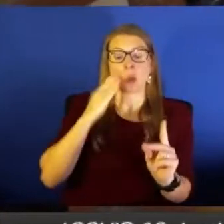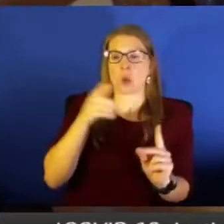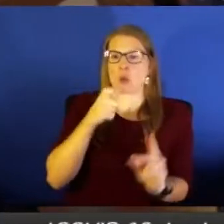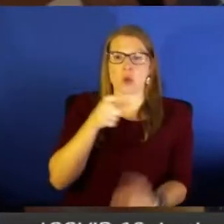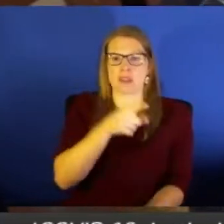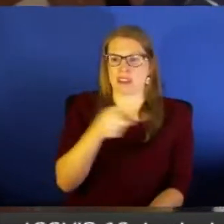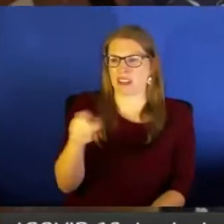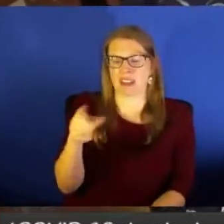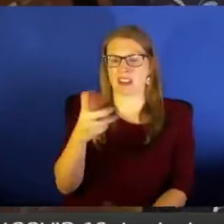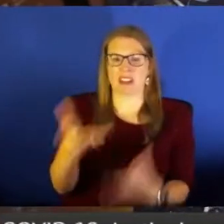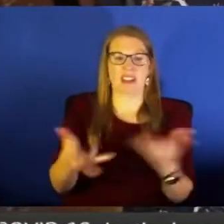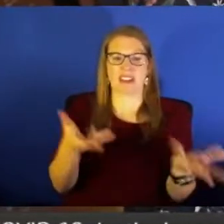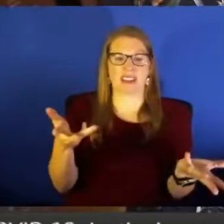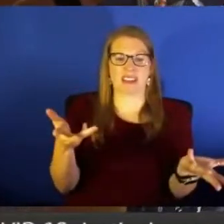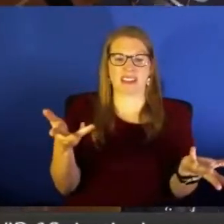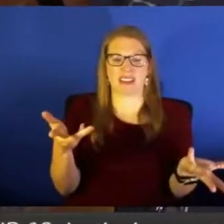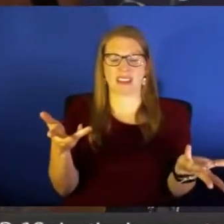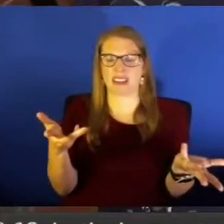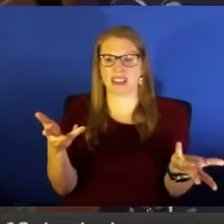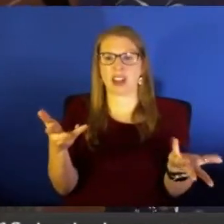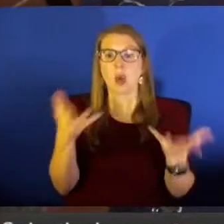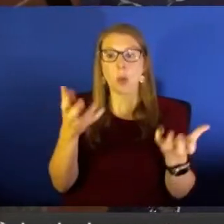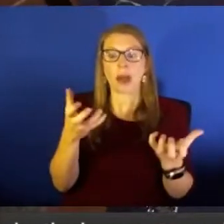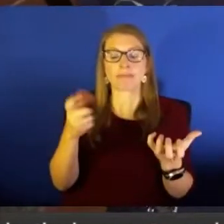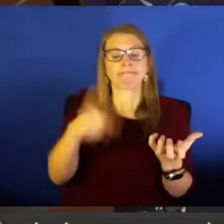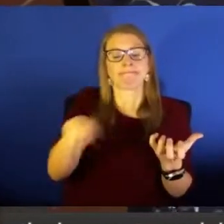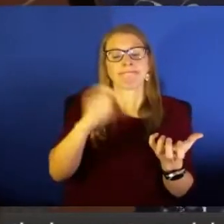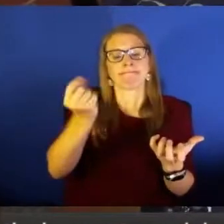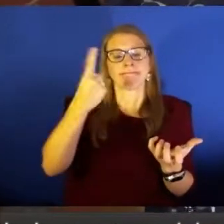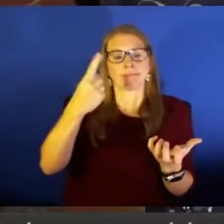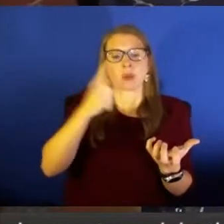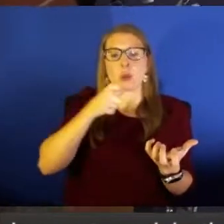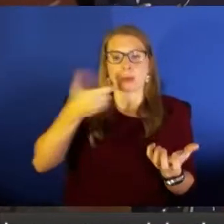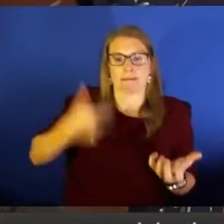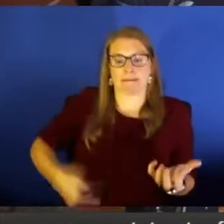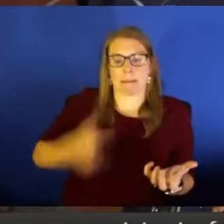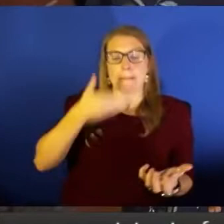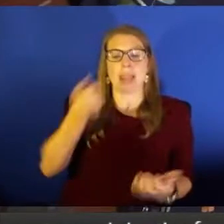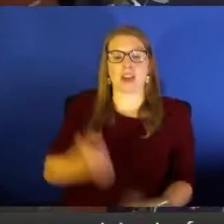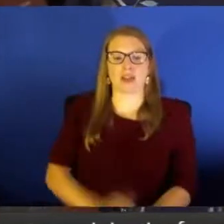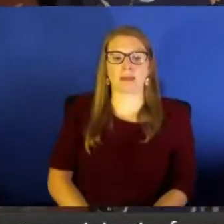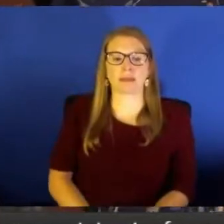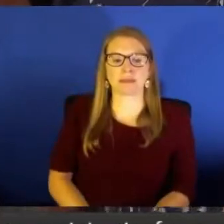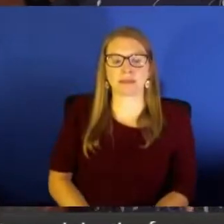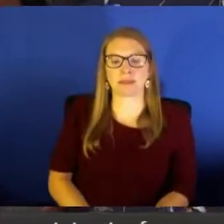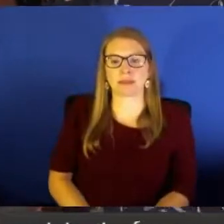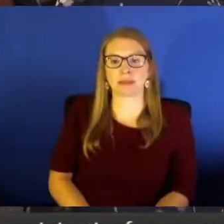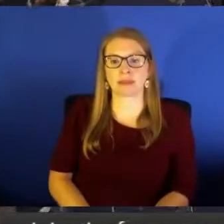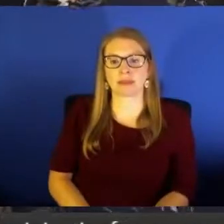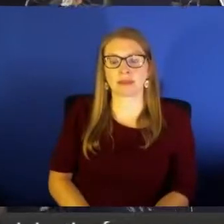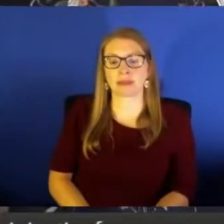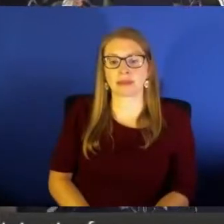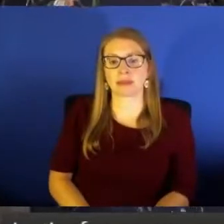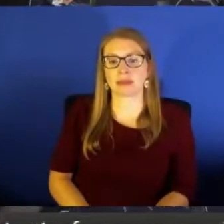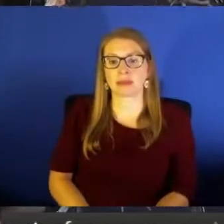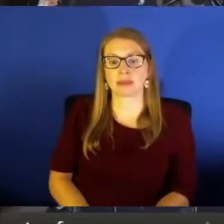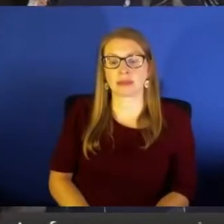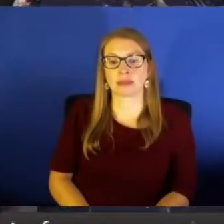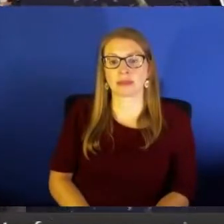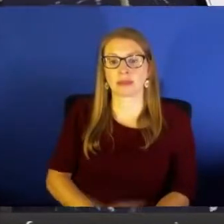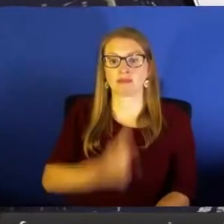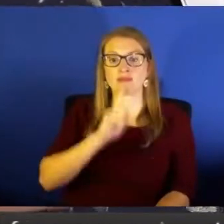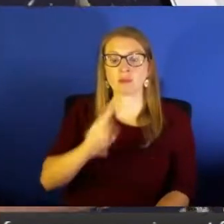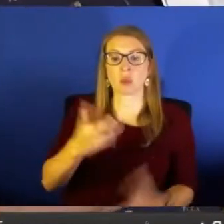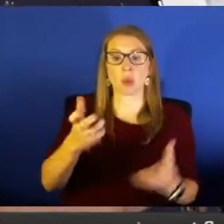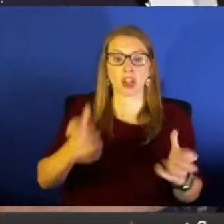and that you said you want them to understand you better. Tell us a little bit more about that, so maybe we can understand you better. Well, I really just want to